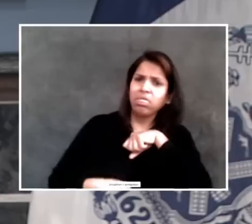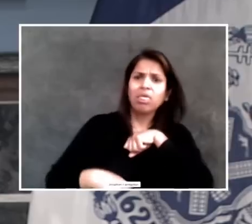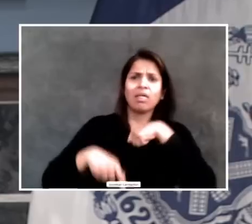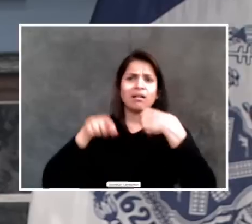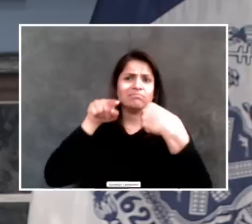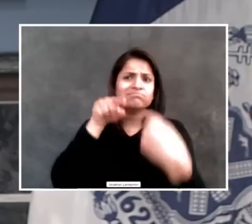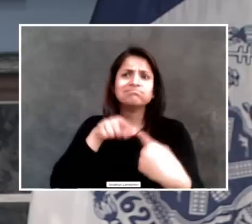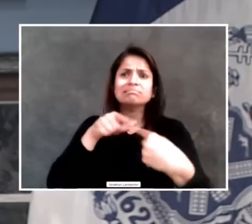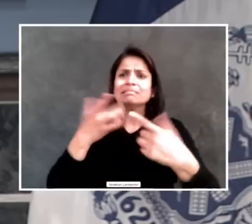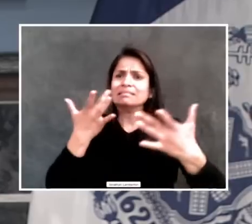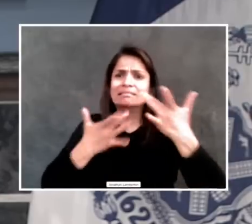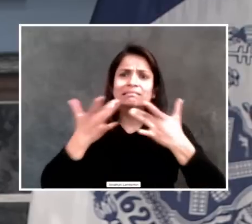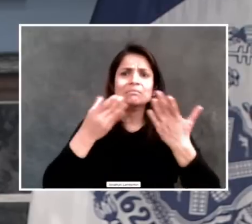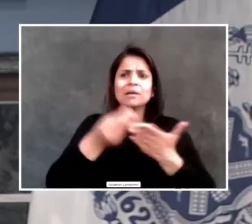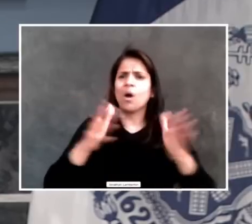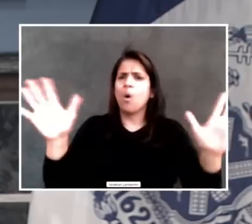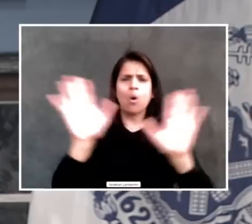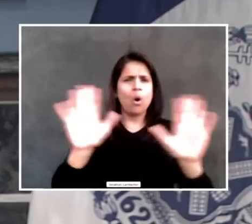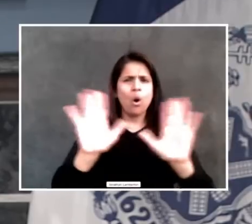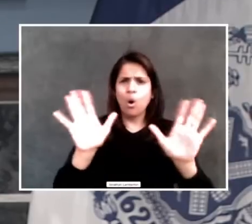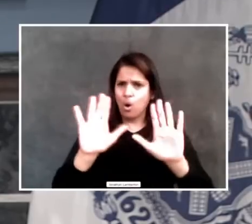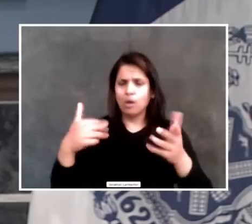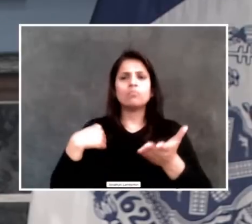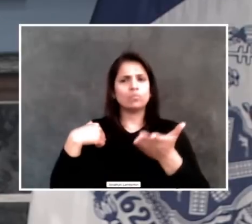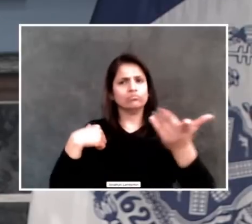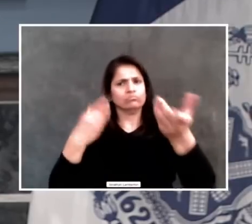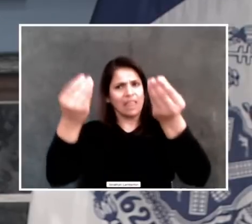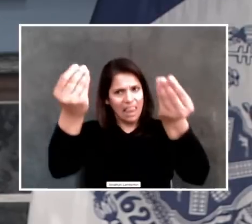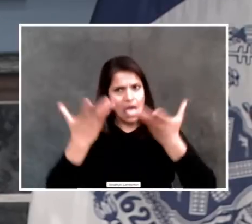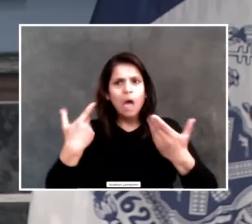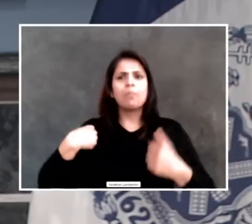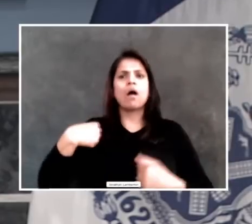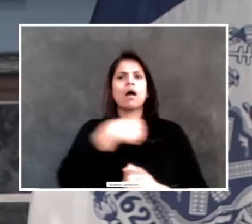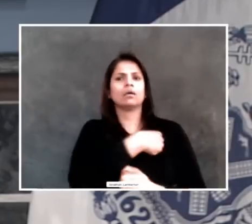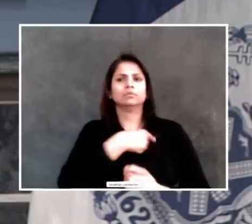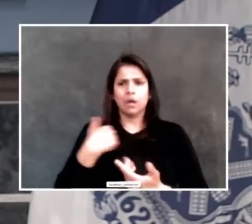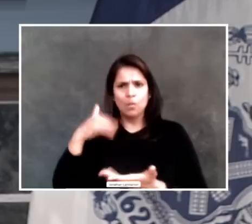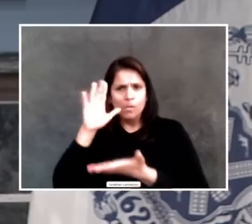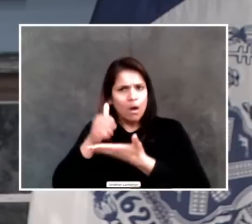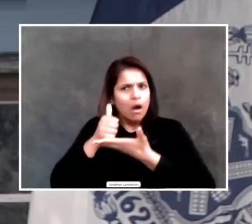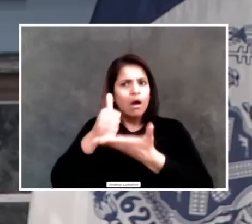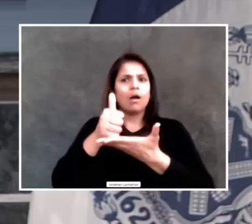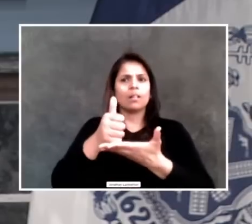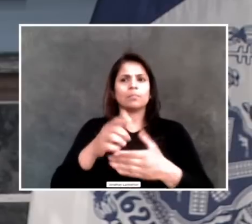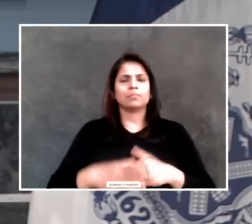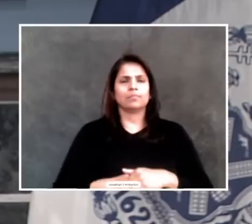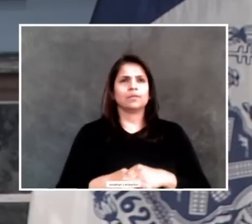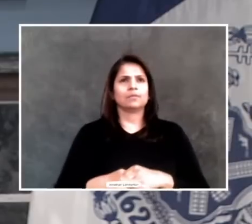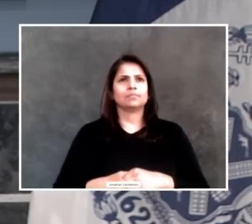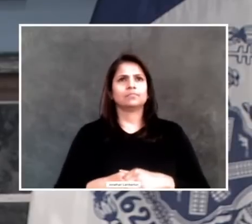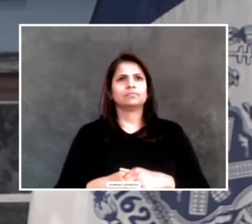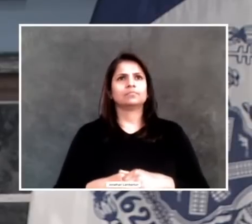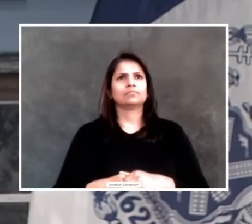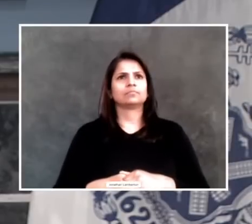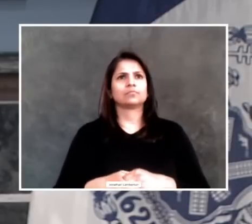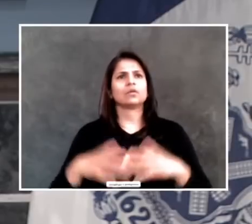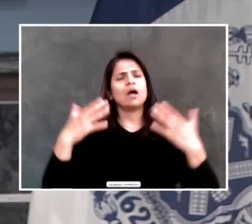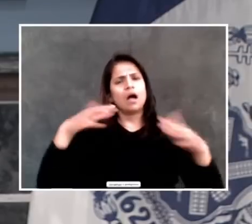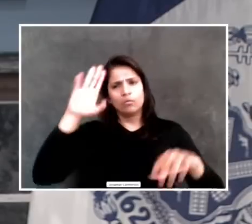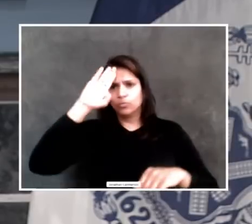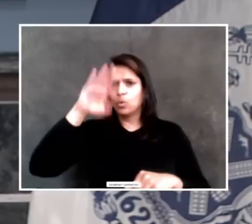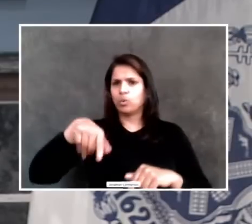that'll be tough at the height of this crisis, but it has to always improve, because people deserve, to be treated with tremendous